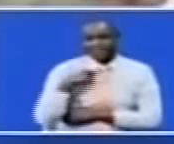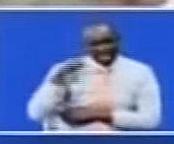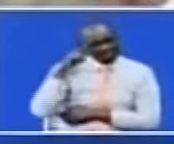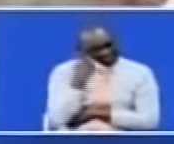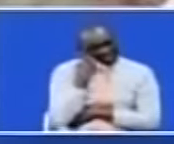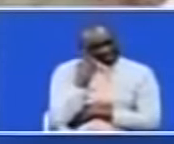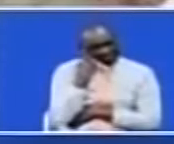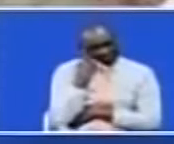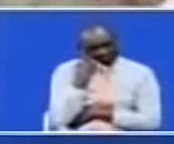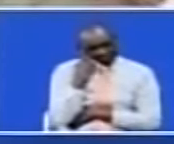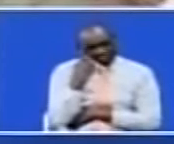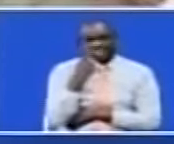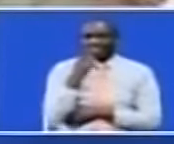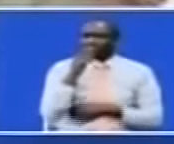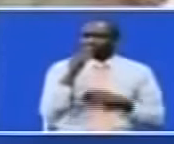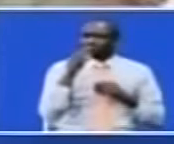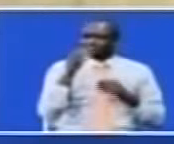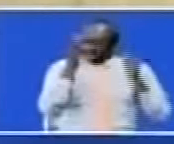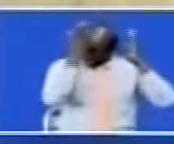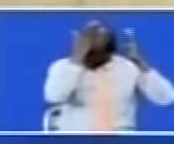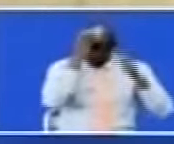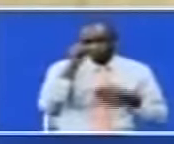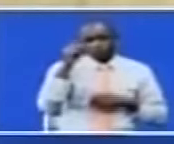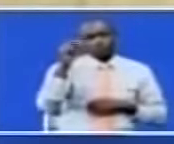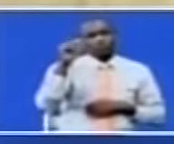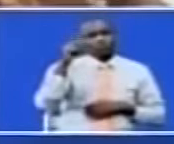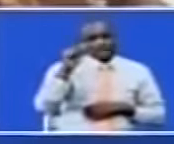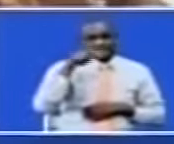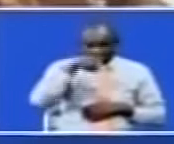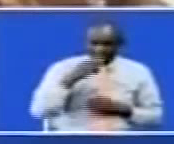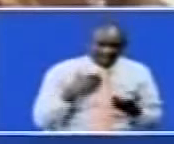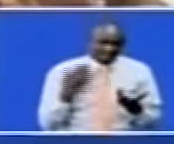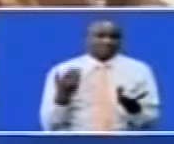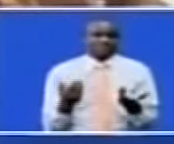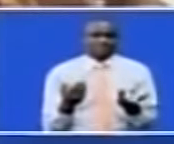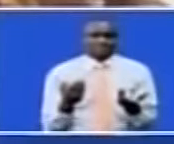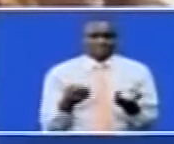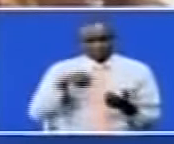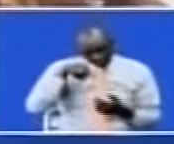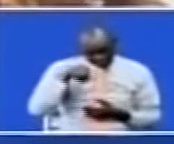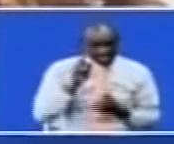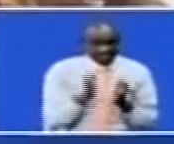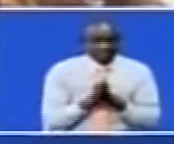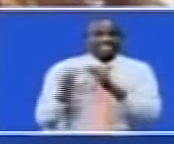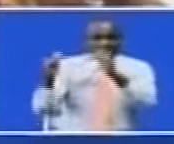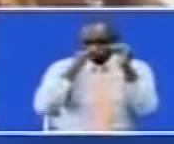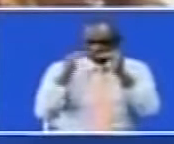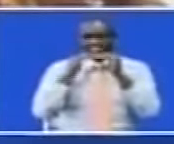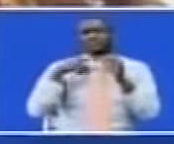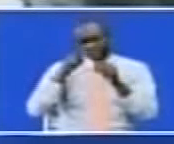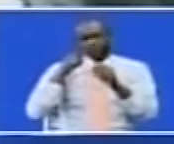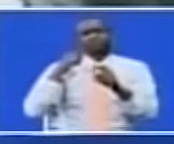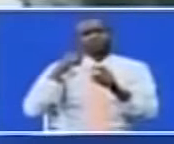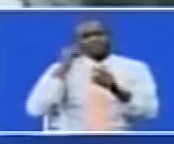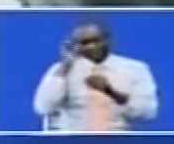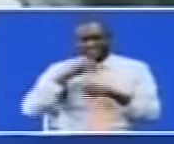that Cardinal Otunga, having that kind of saintly qualities,